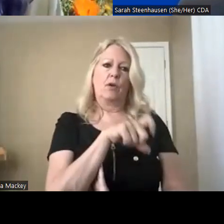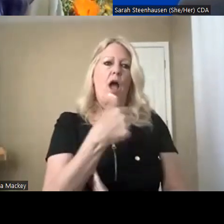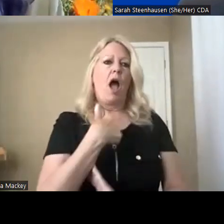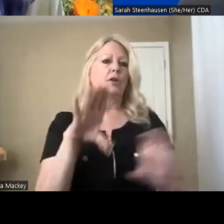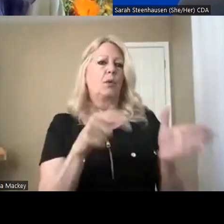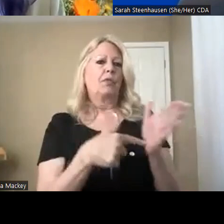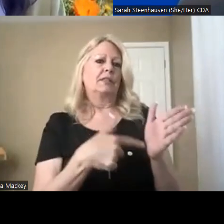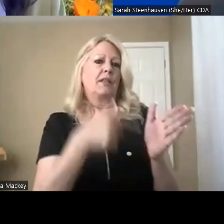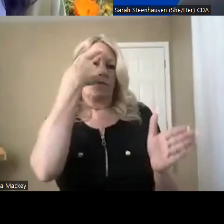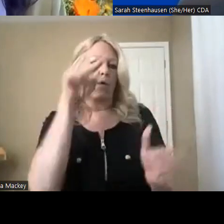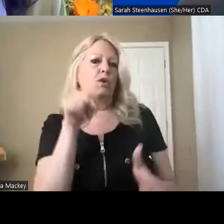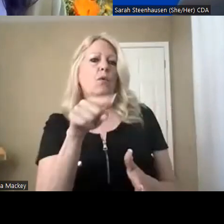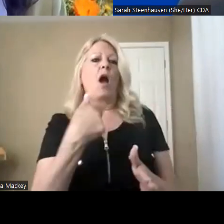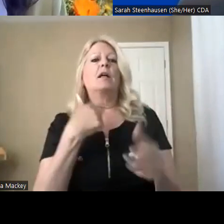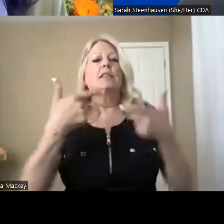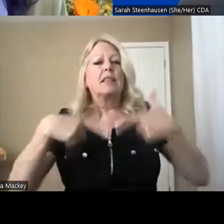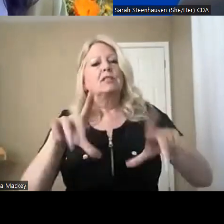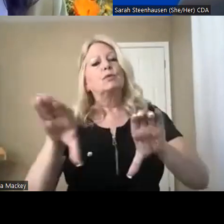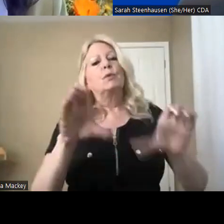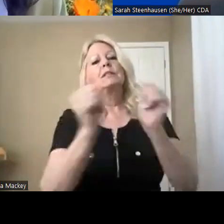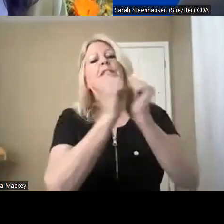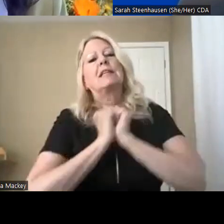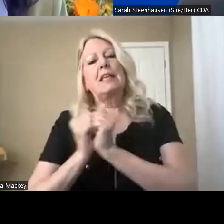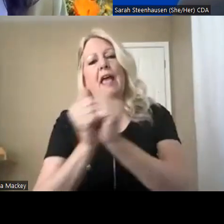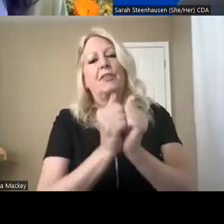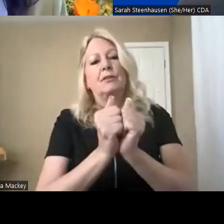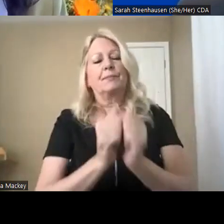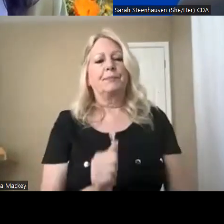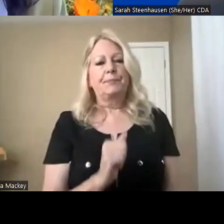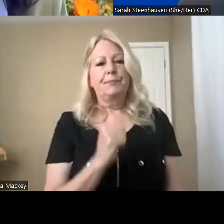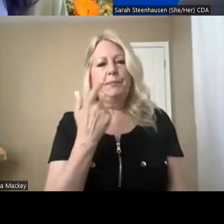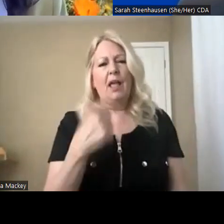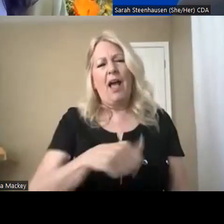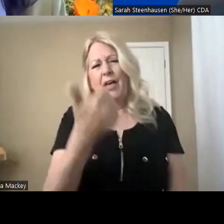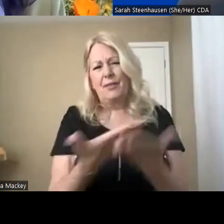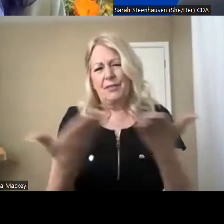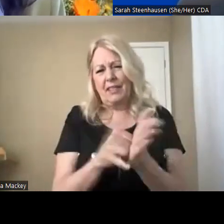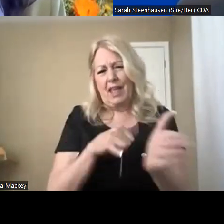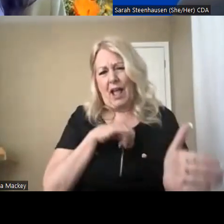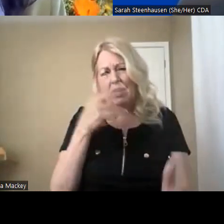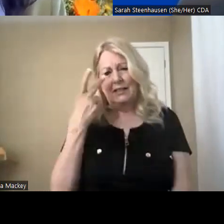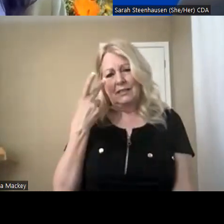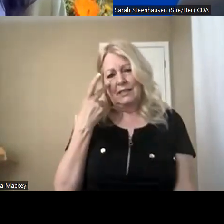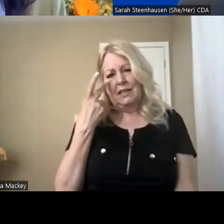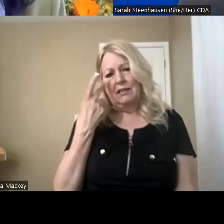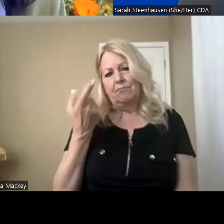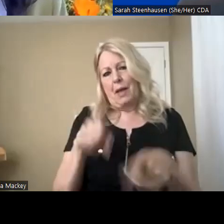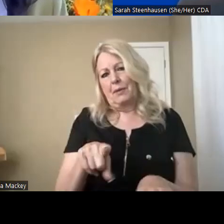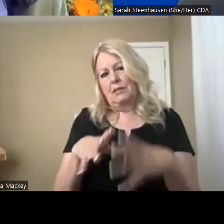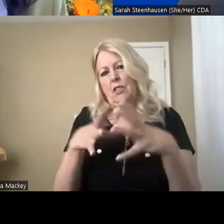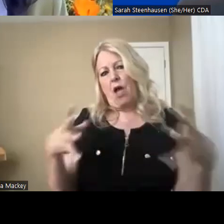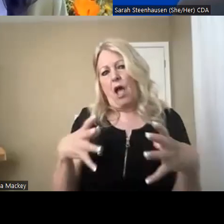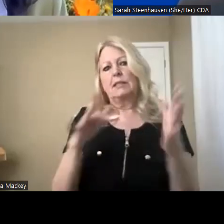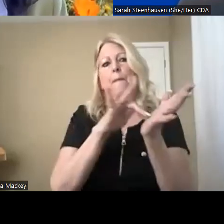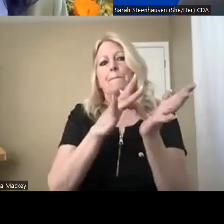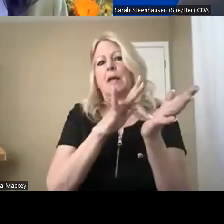you. Let's do this together. And so the other thing that I find comes up a lot, and I was recently doing something about medical mistrust.